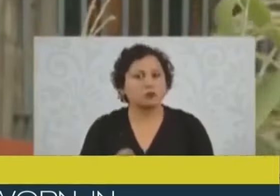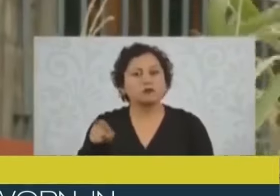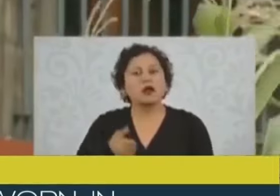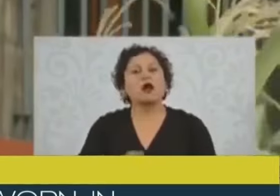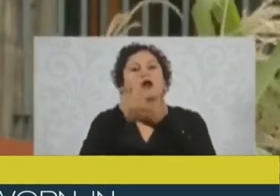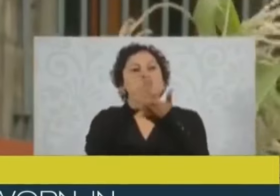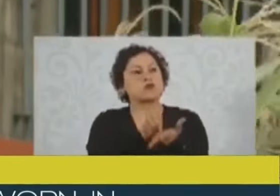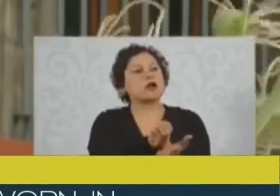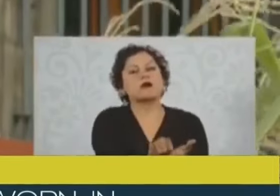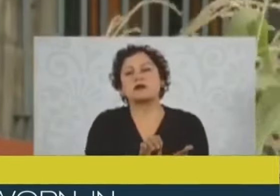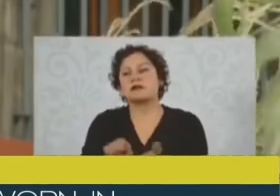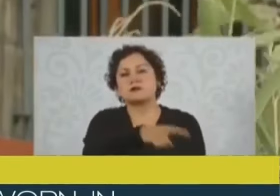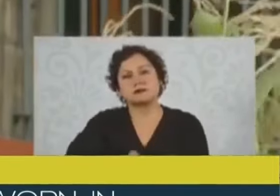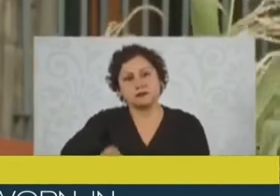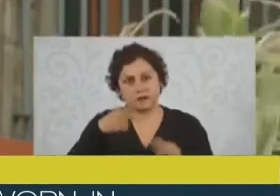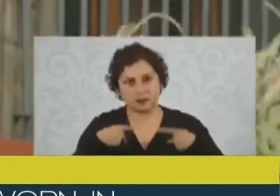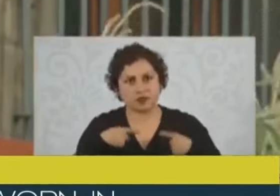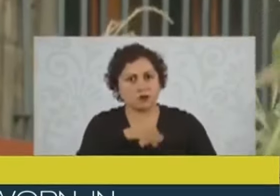facilitating